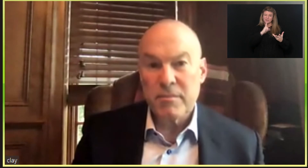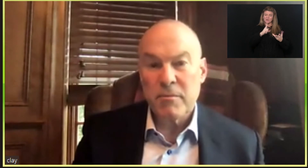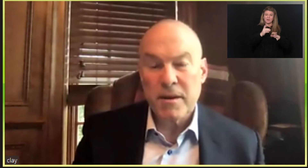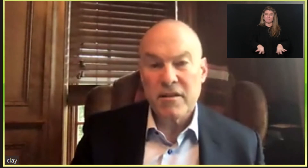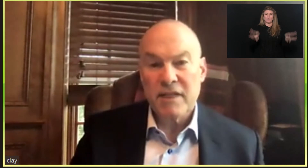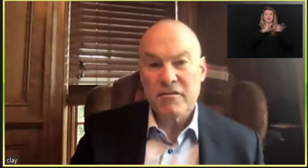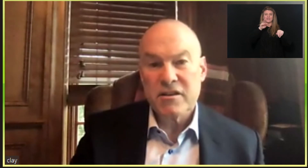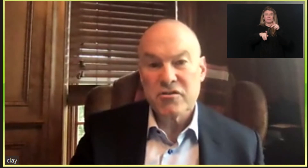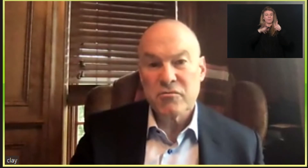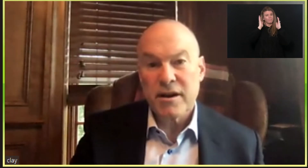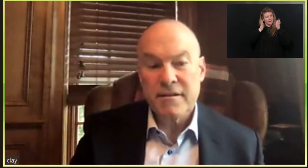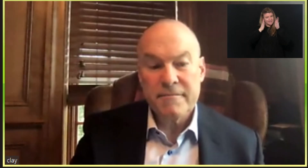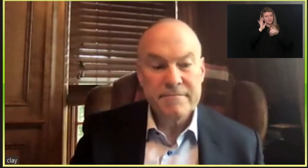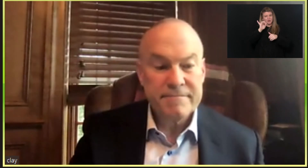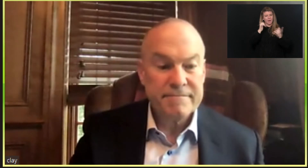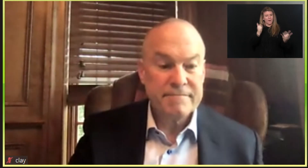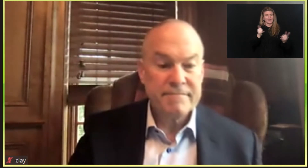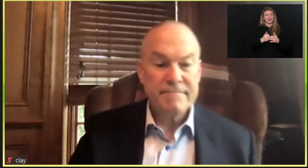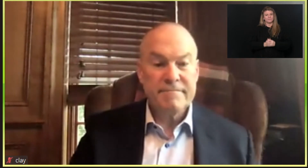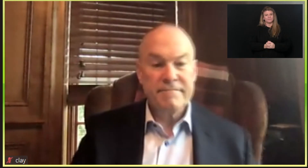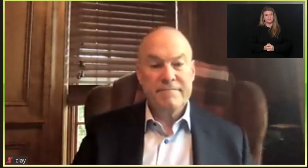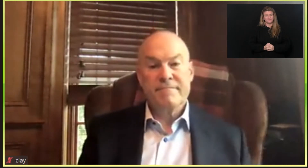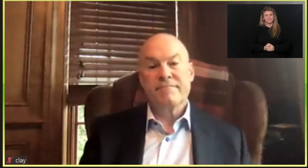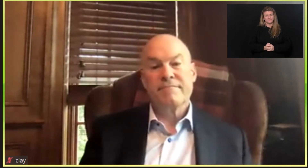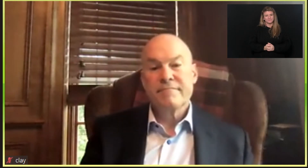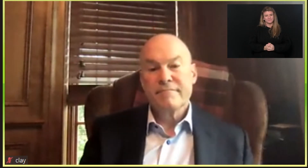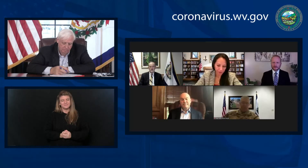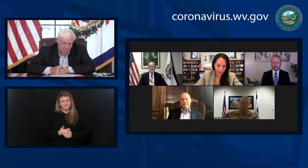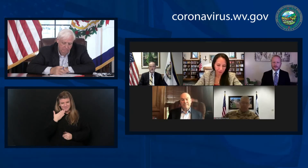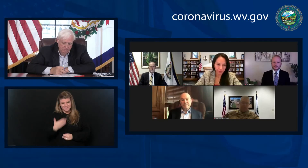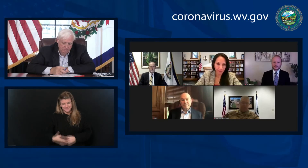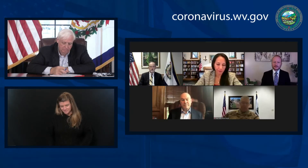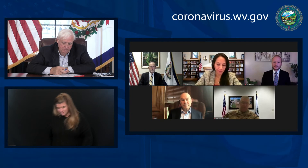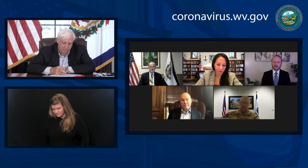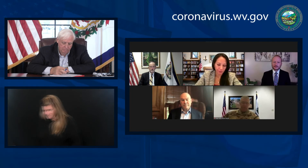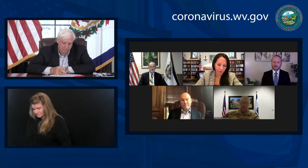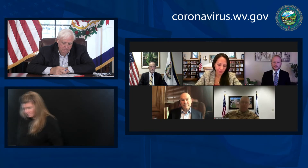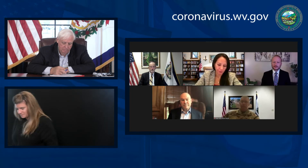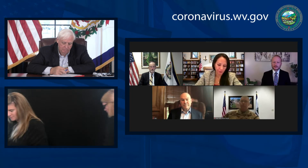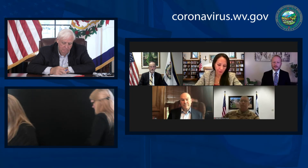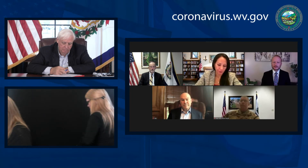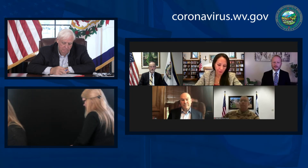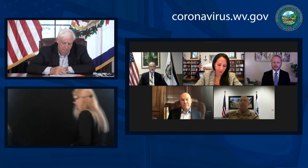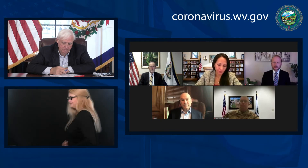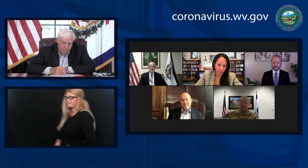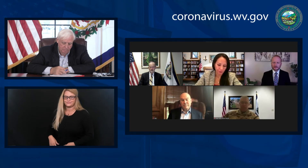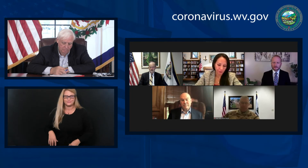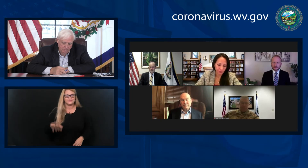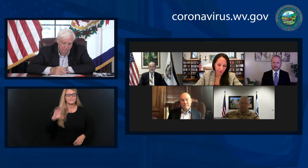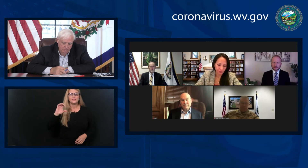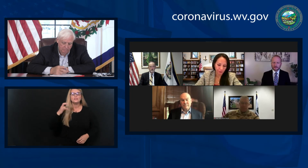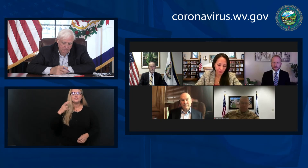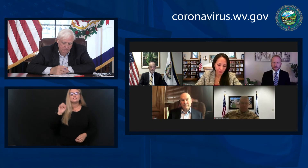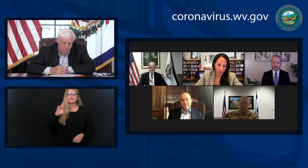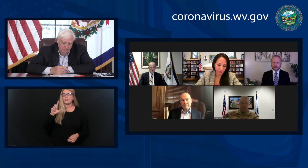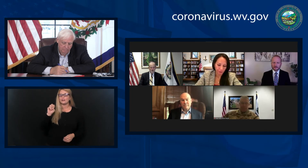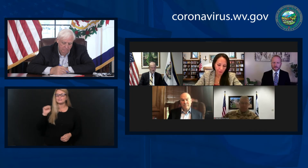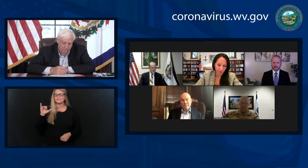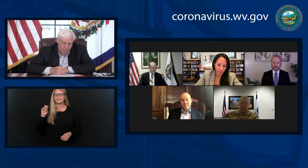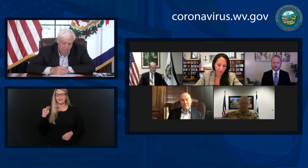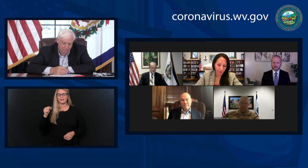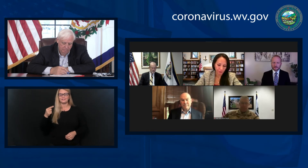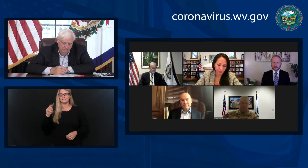that people pay a lot of attention right now. All right, thank you, Kenny. Next to Charles Young with WV News. Hi, this is Charles